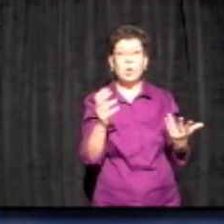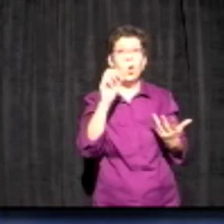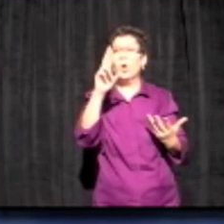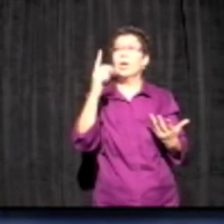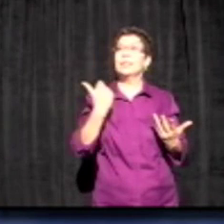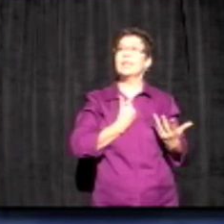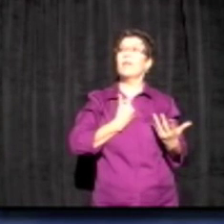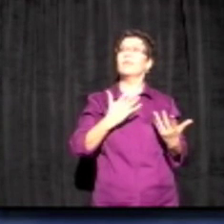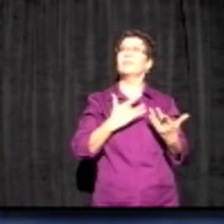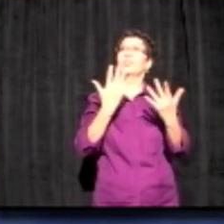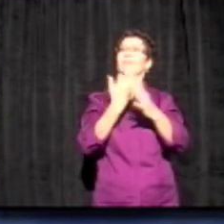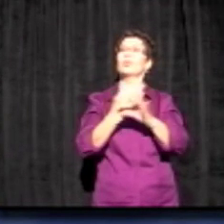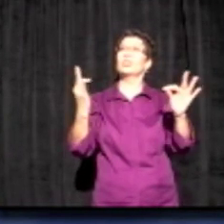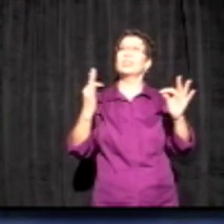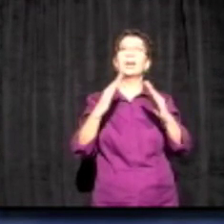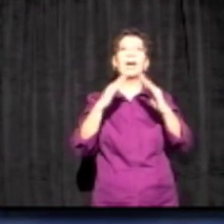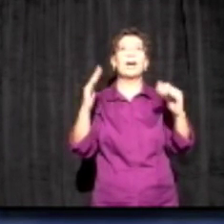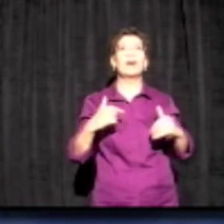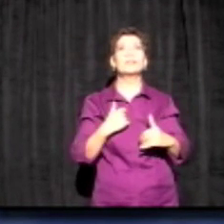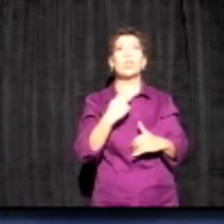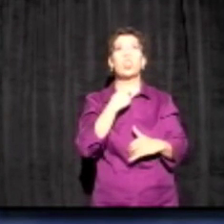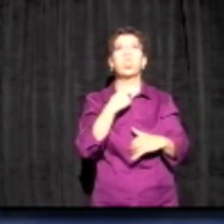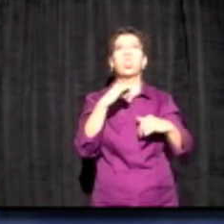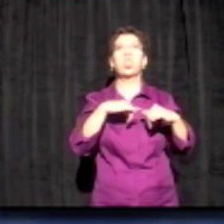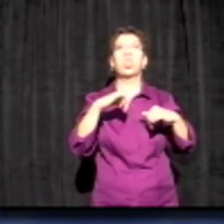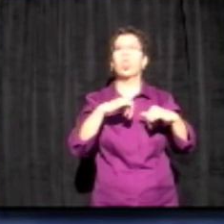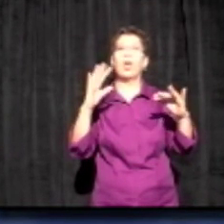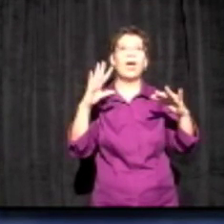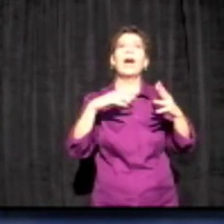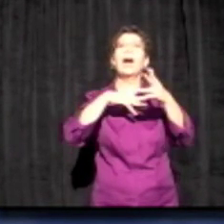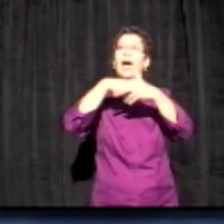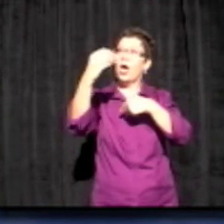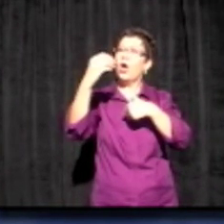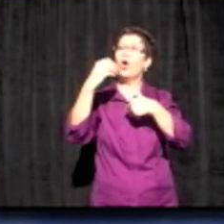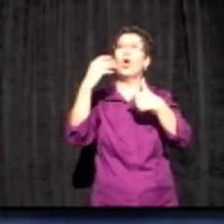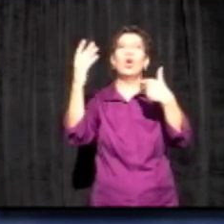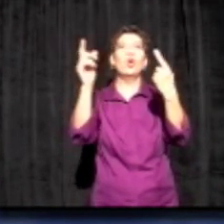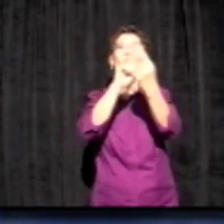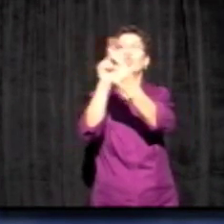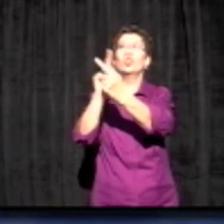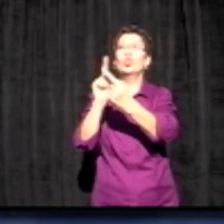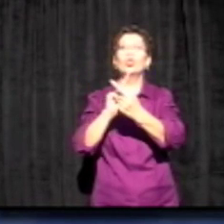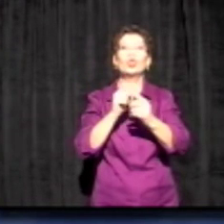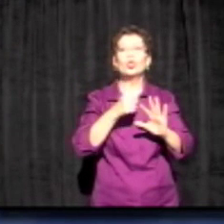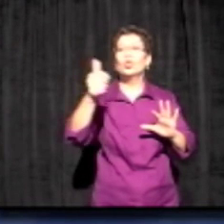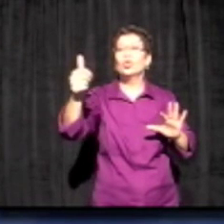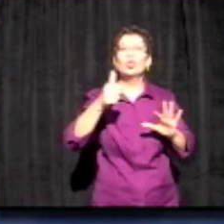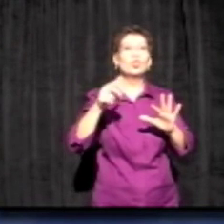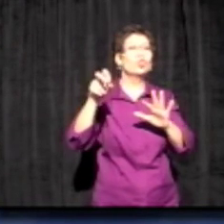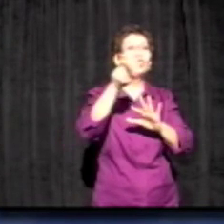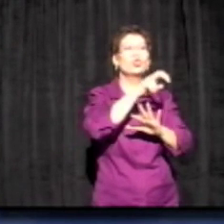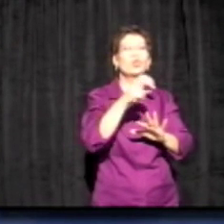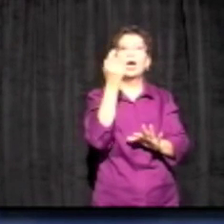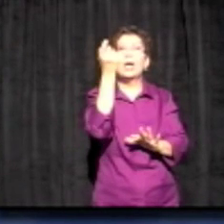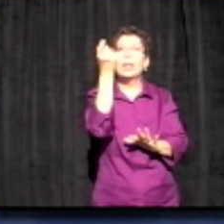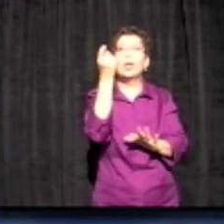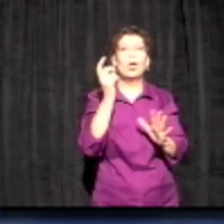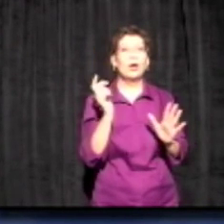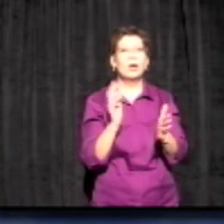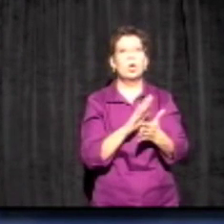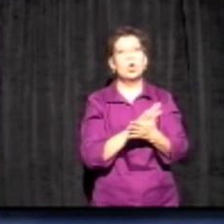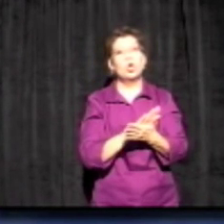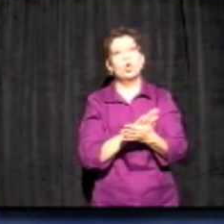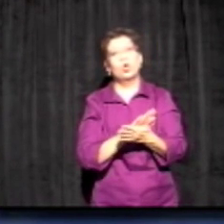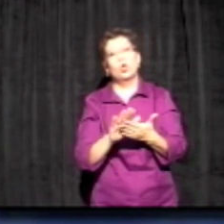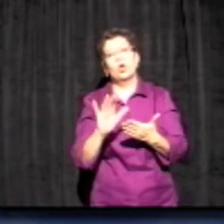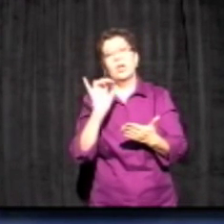freedom to leave the house to enjoy life, even just for a little while. That's